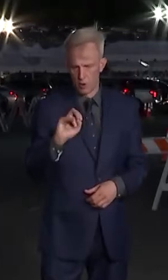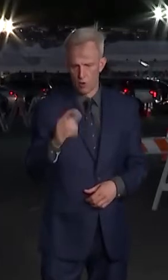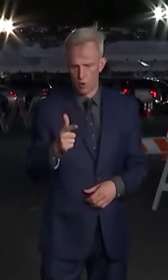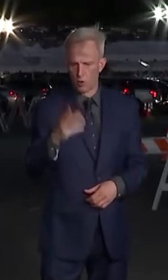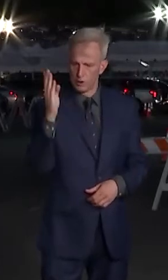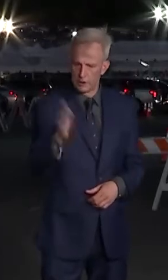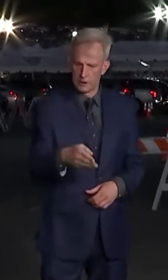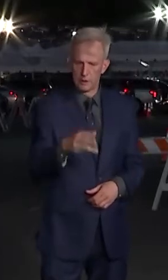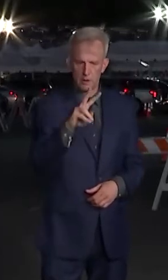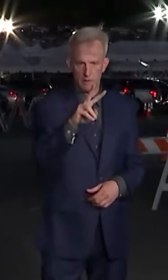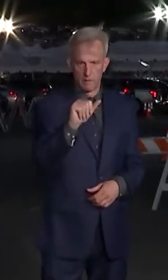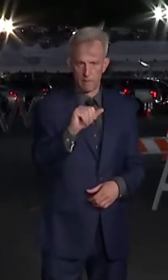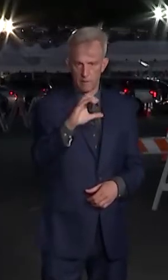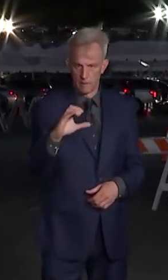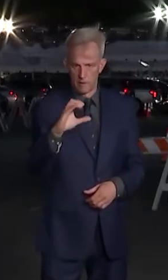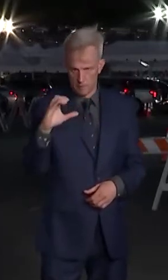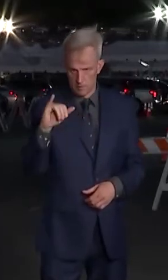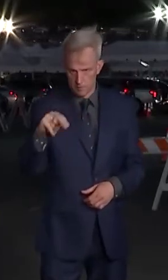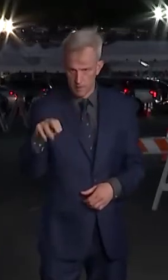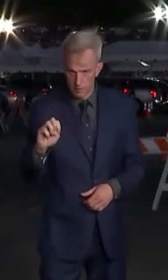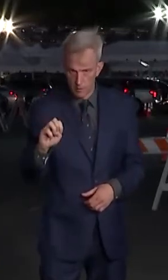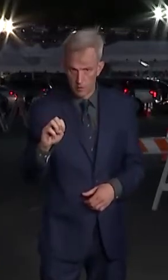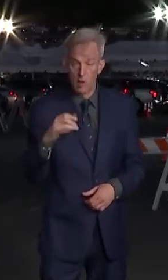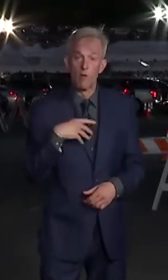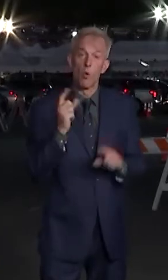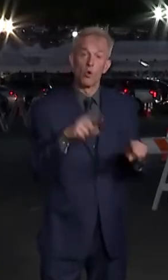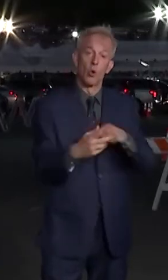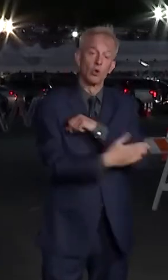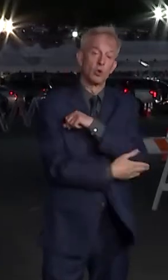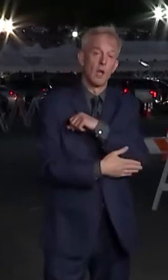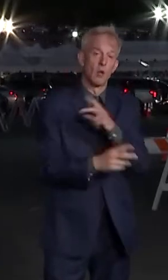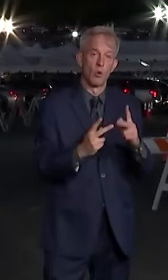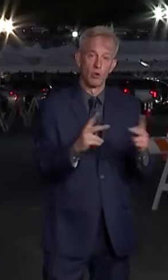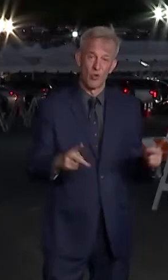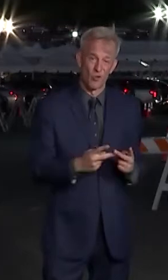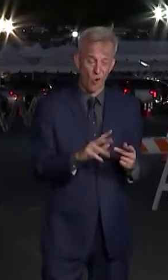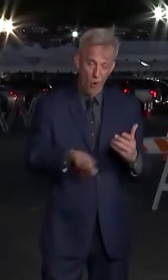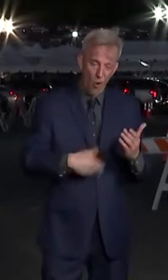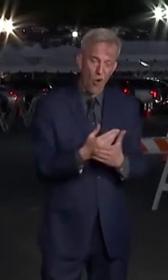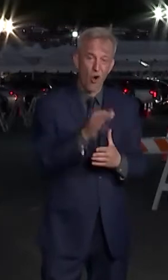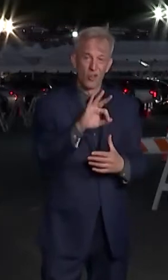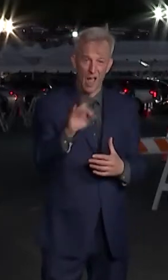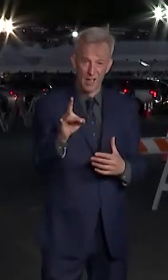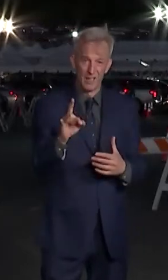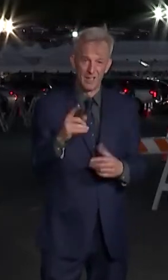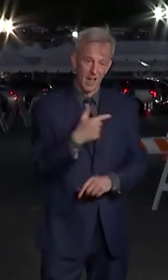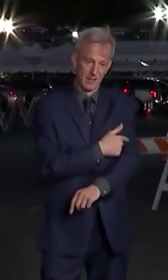coronavirus.lacity.org/vaccine. And if you want to go straight to the county site with all 98, please go to